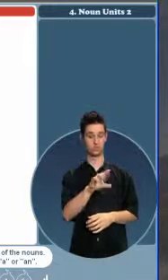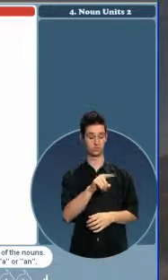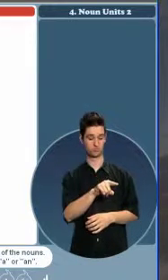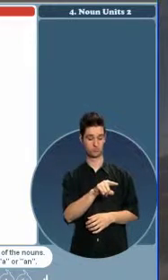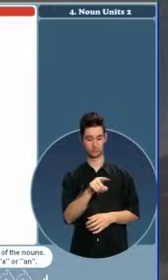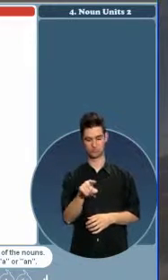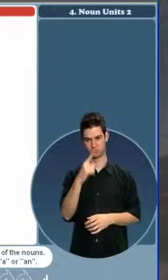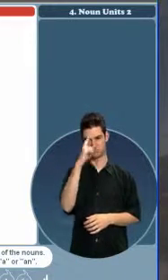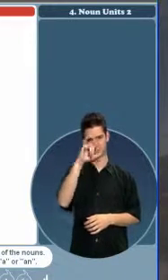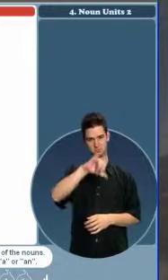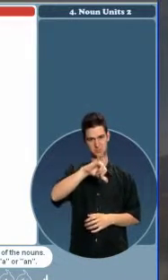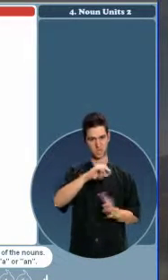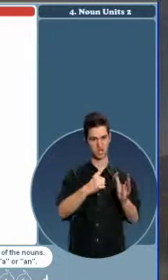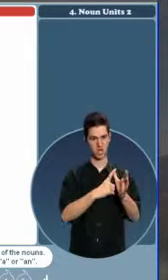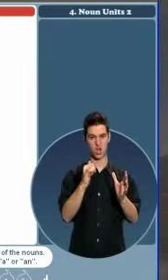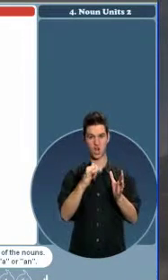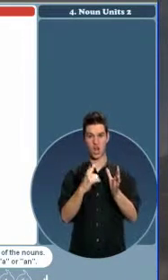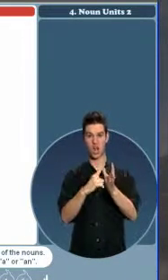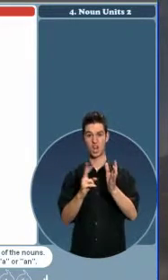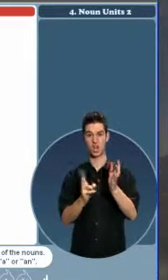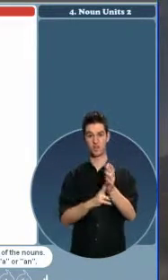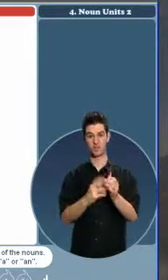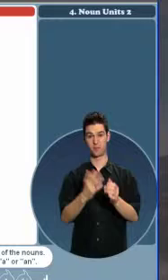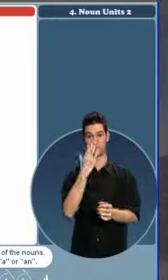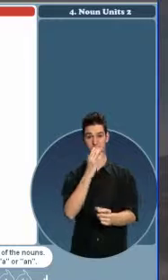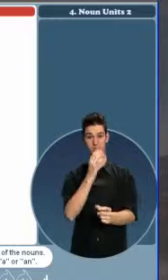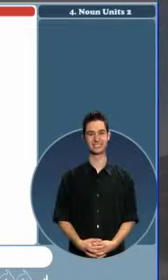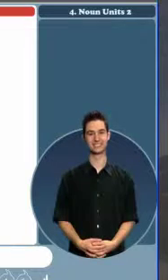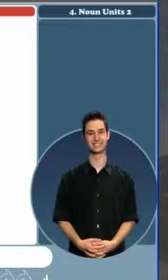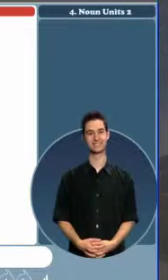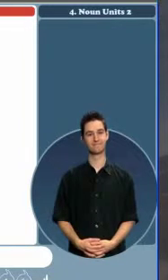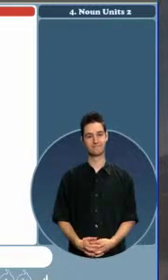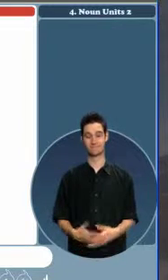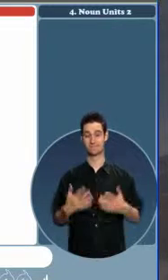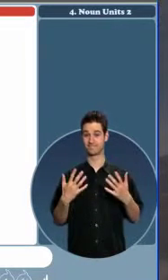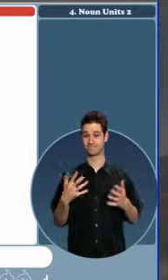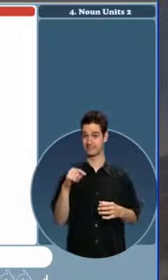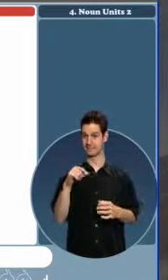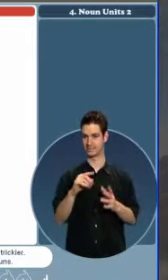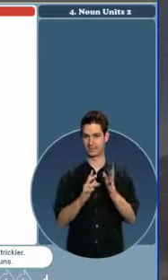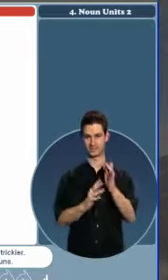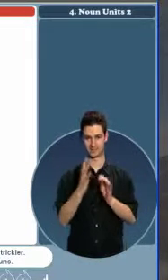In this exercise, you need to put either a.